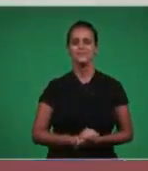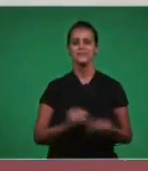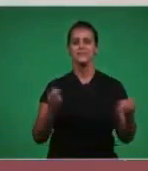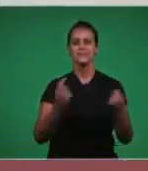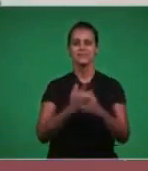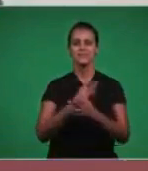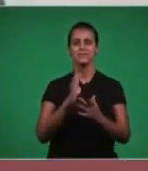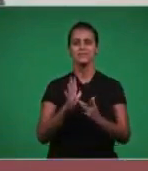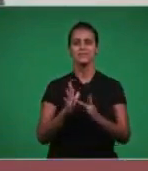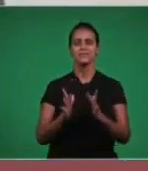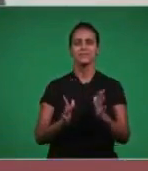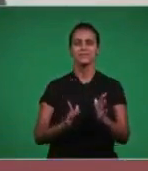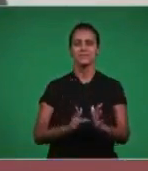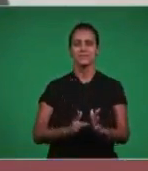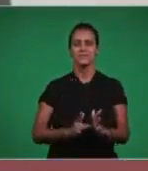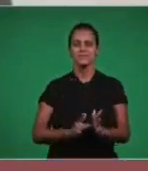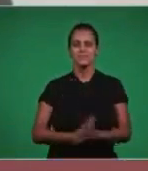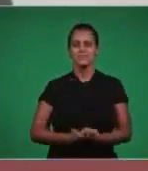Lord to Jesus,